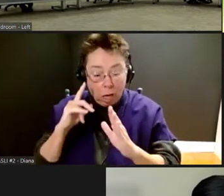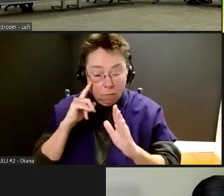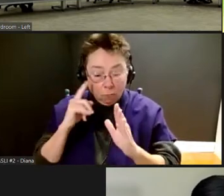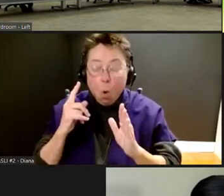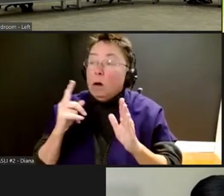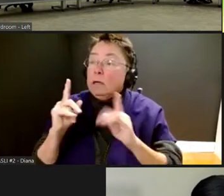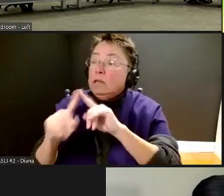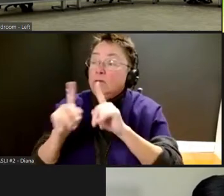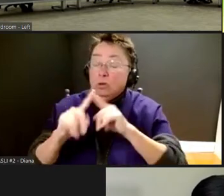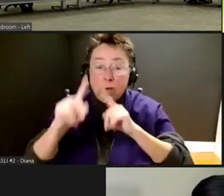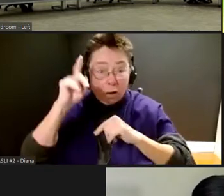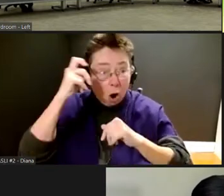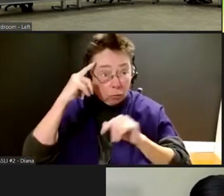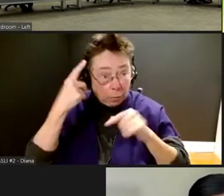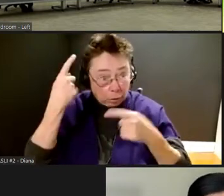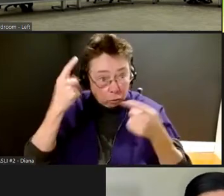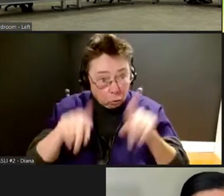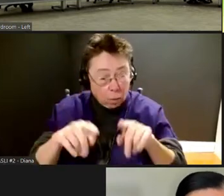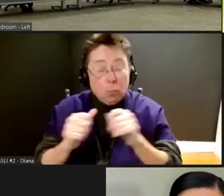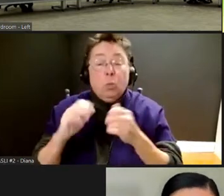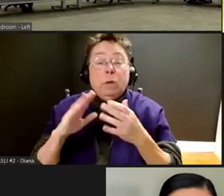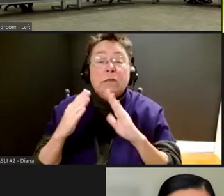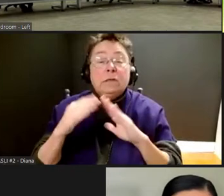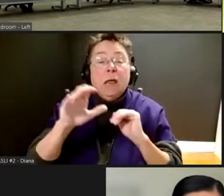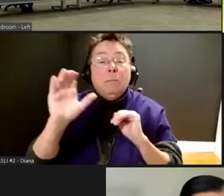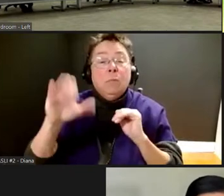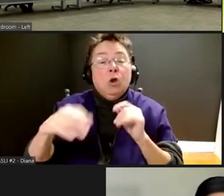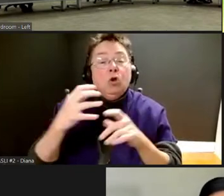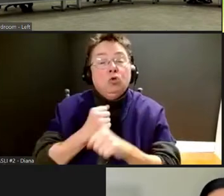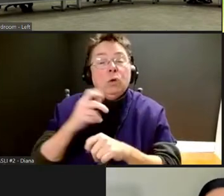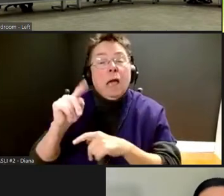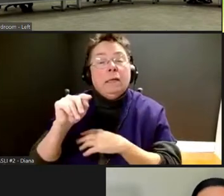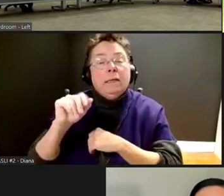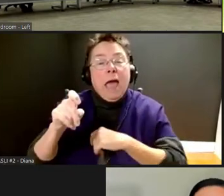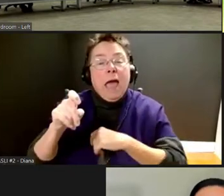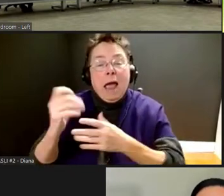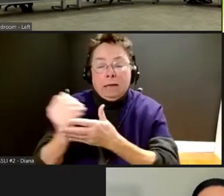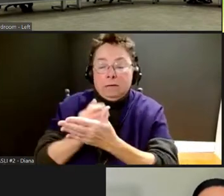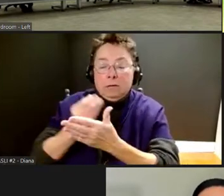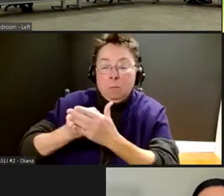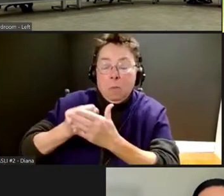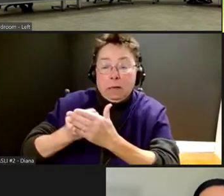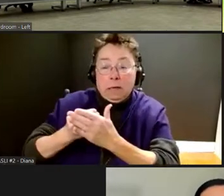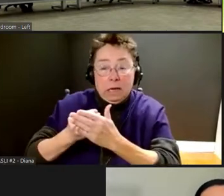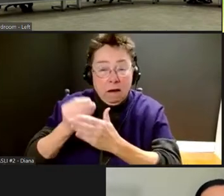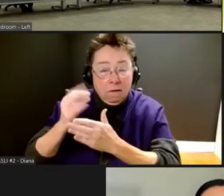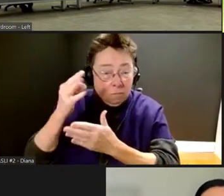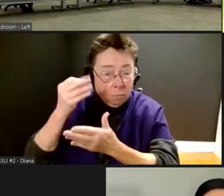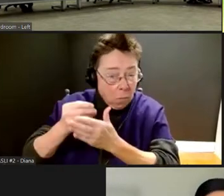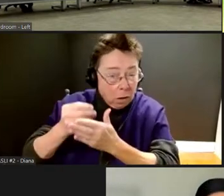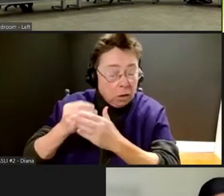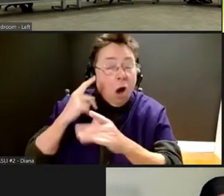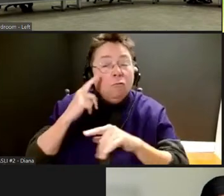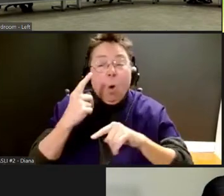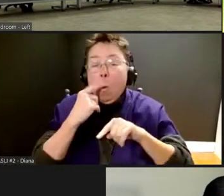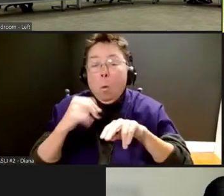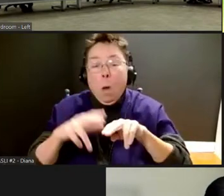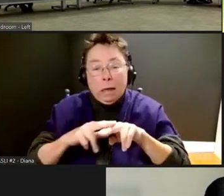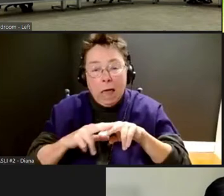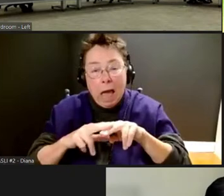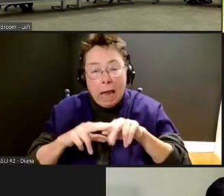with the City of Chicago to receive transit tax increment financing revenues for the Red Line